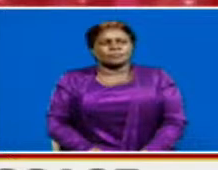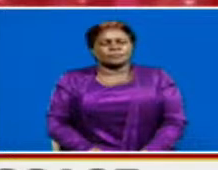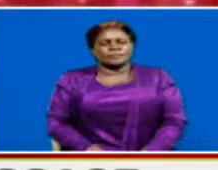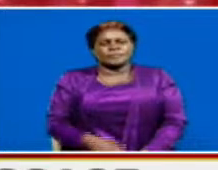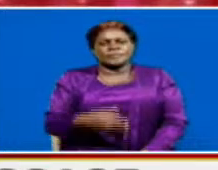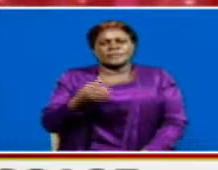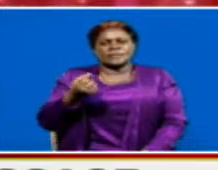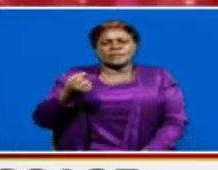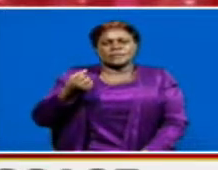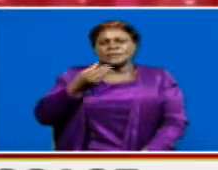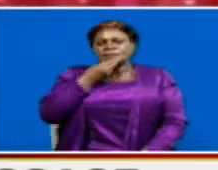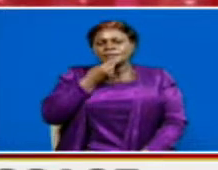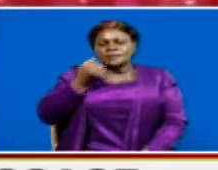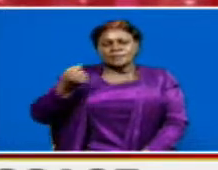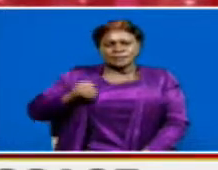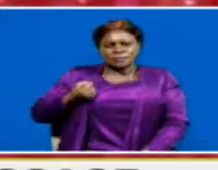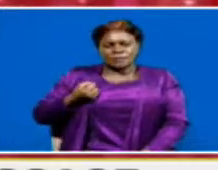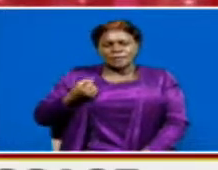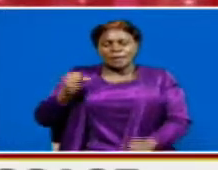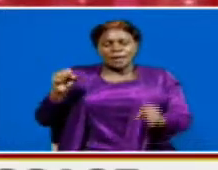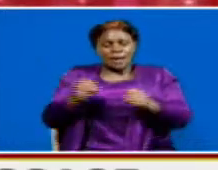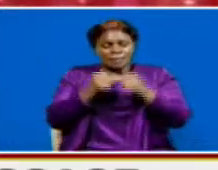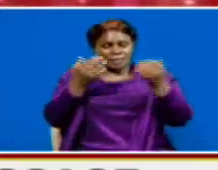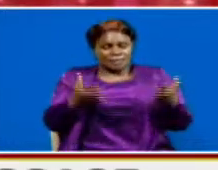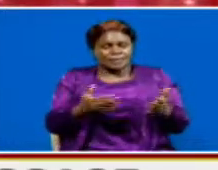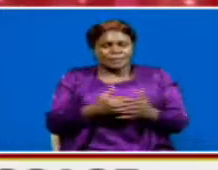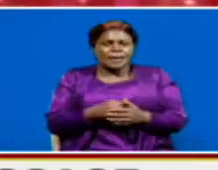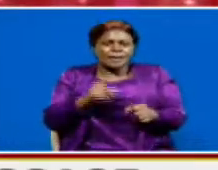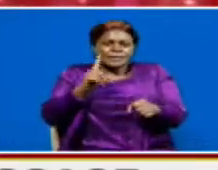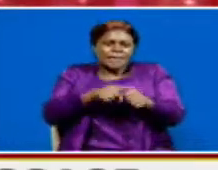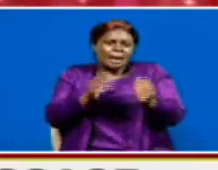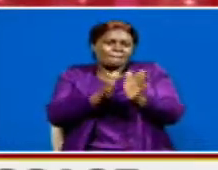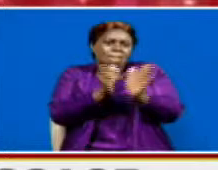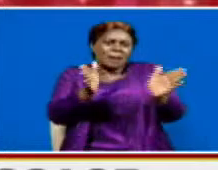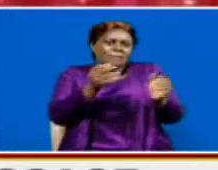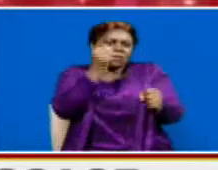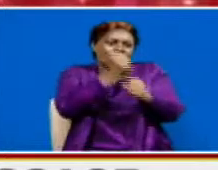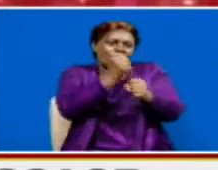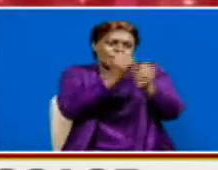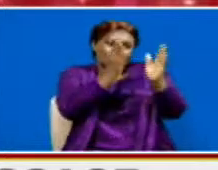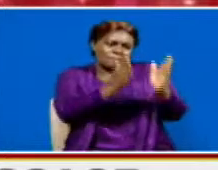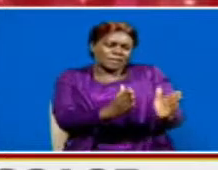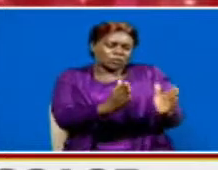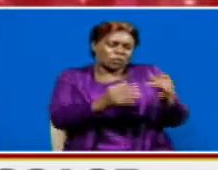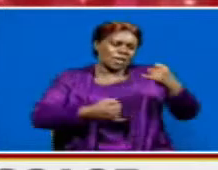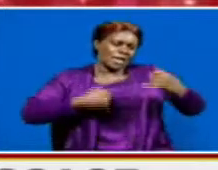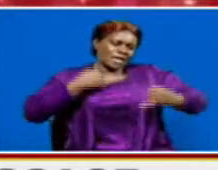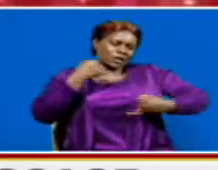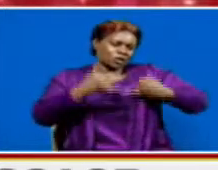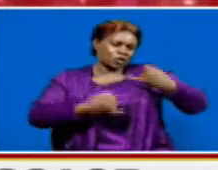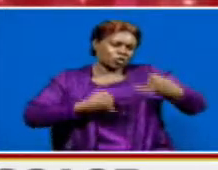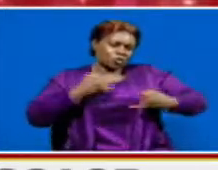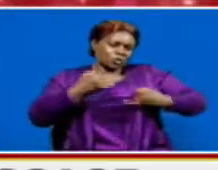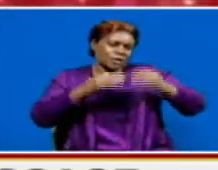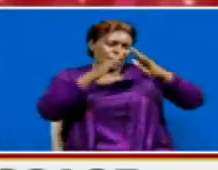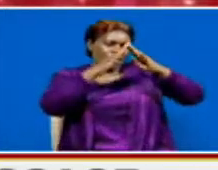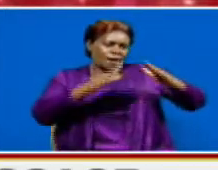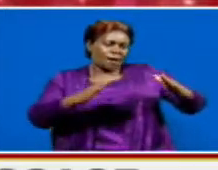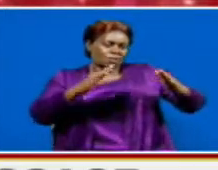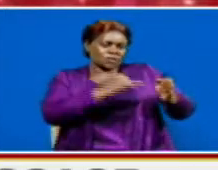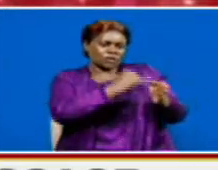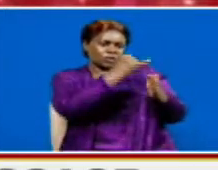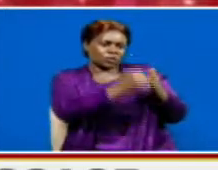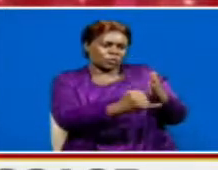Ladies and gentlemen, this is what happens when a public servant enjoying a house